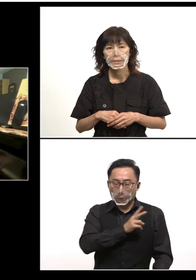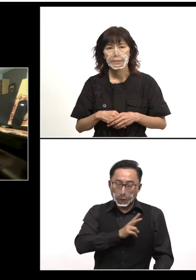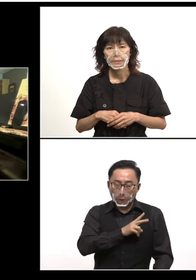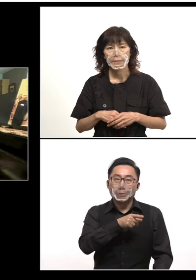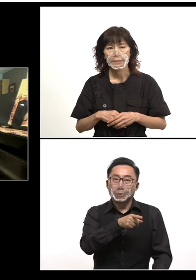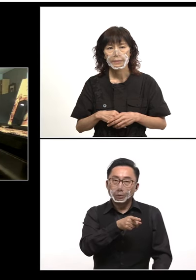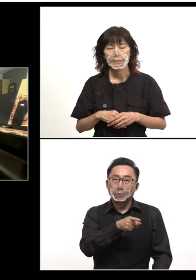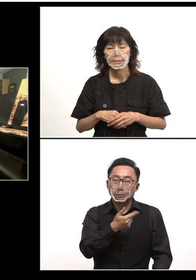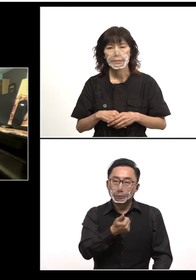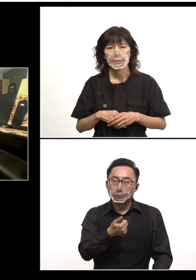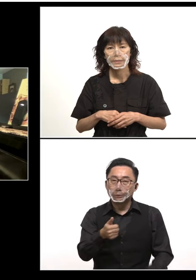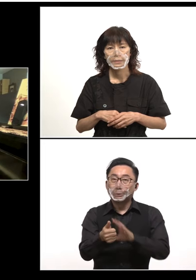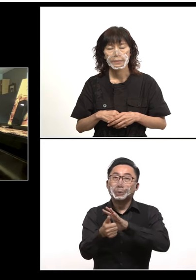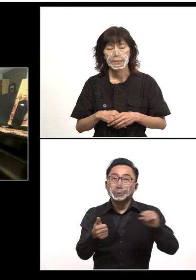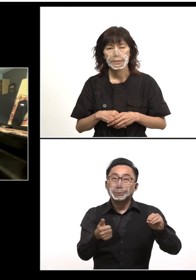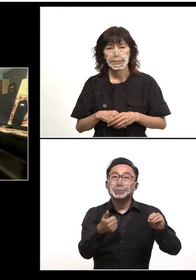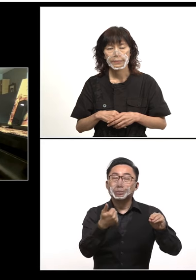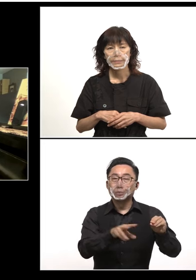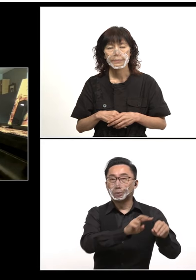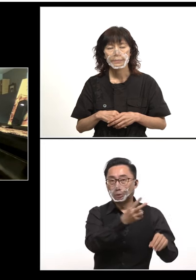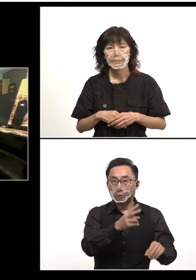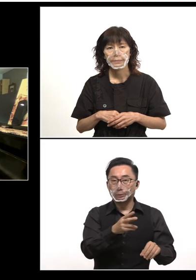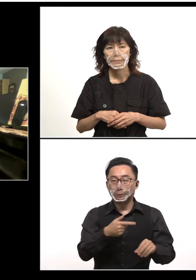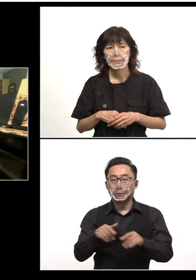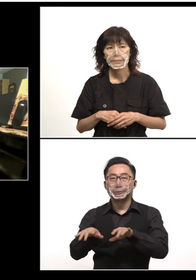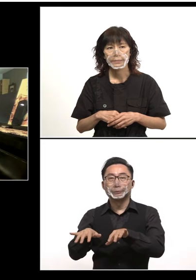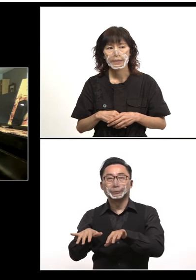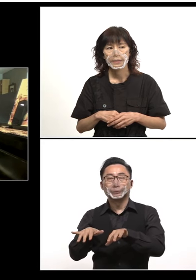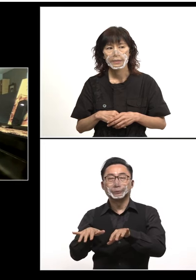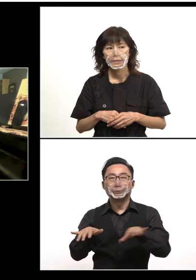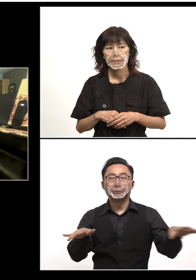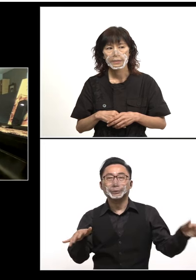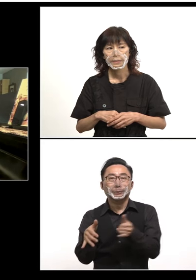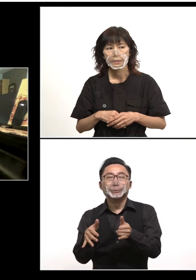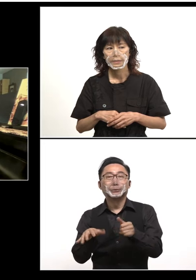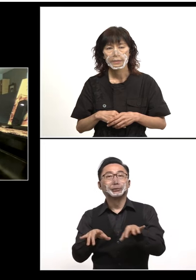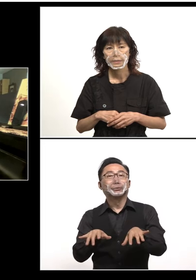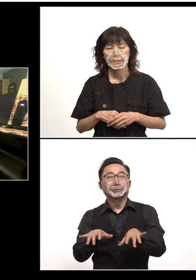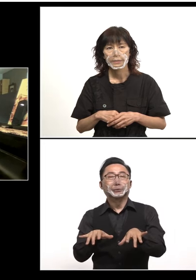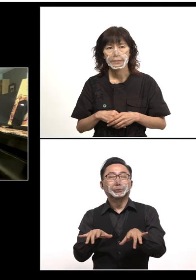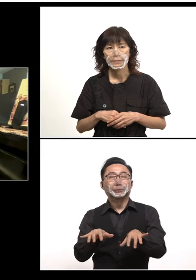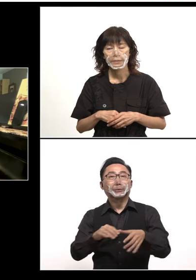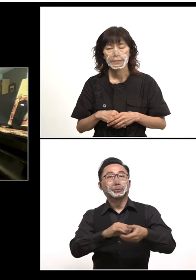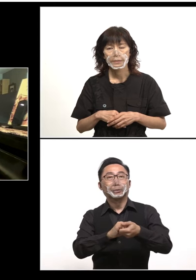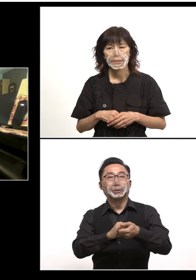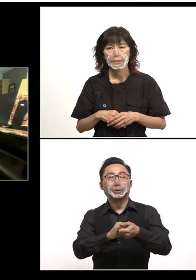start playing and he would join in, and perhaps I would start with an accompaniment and he would be the solo. And now I was going, he